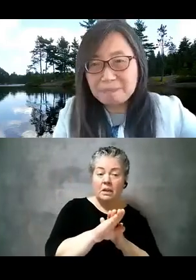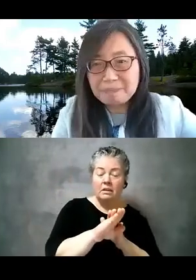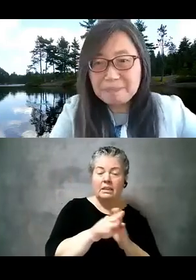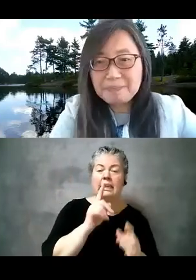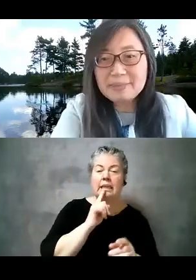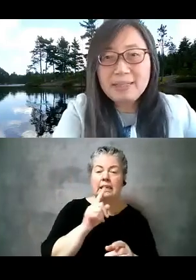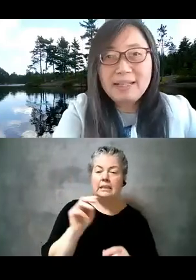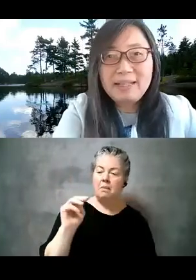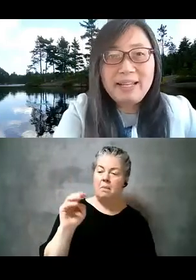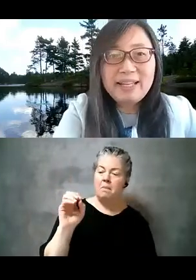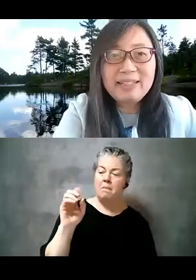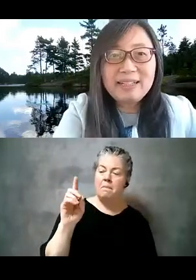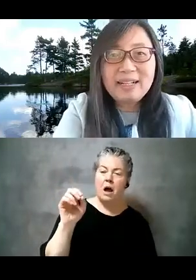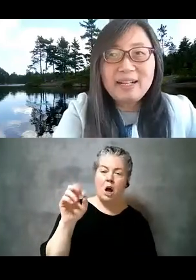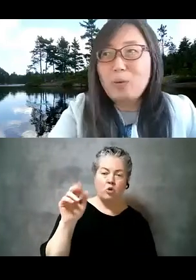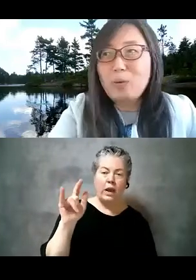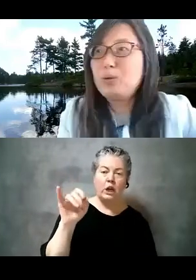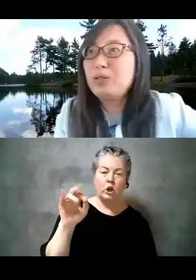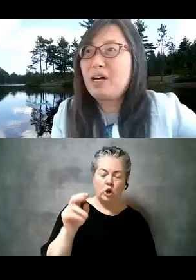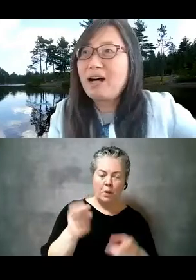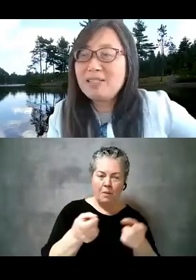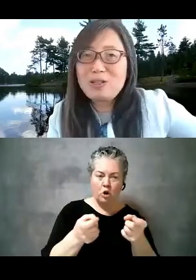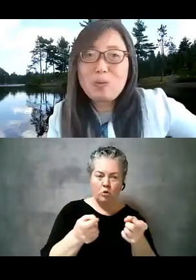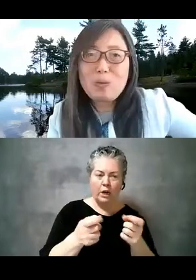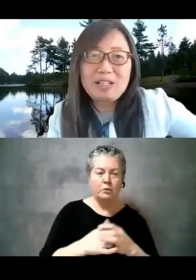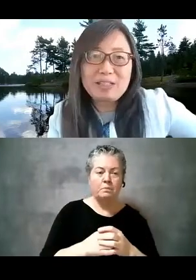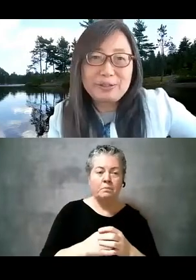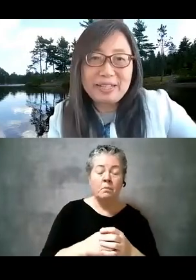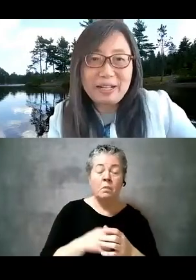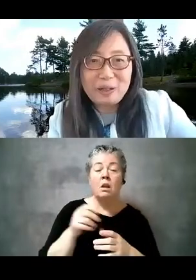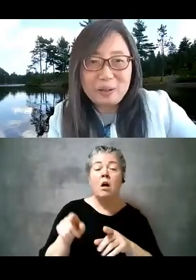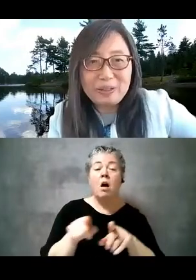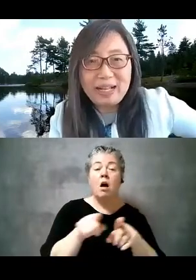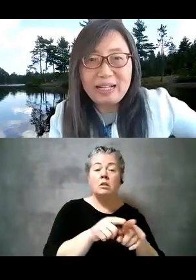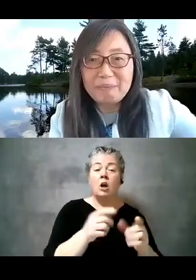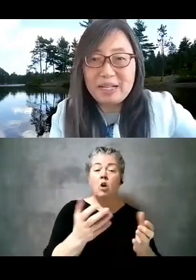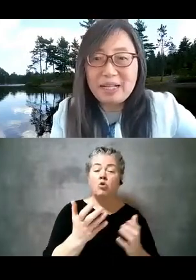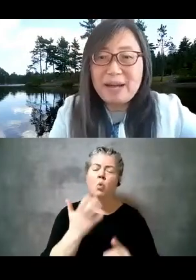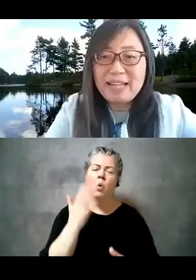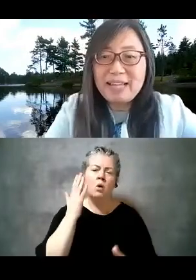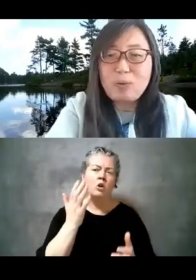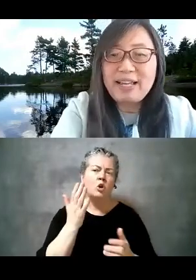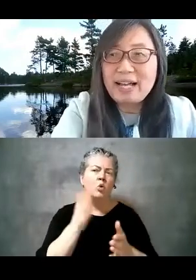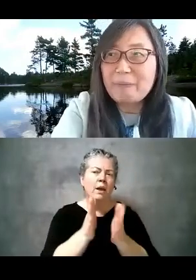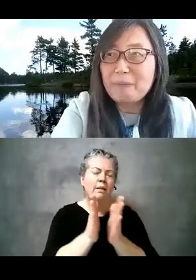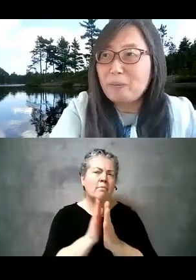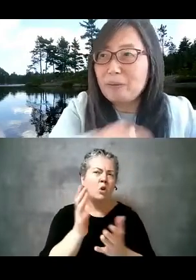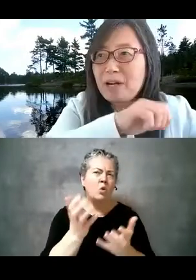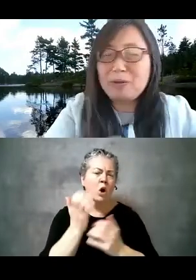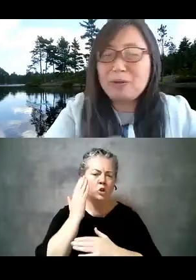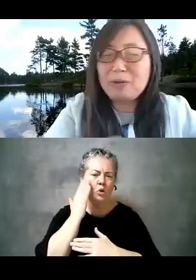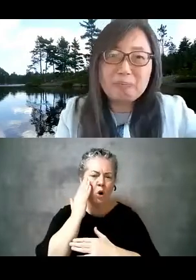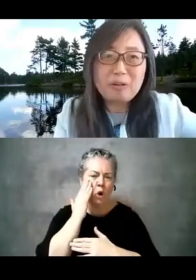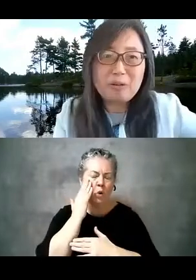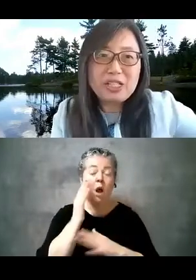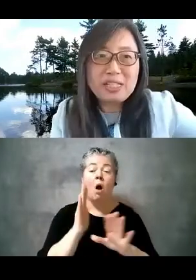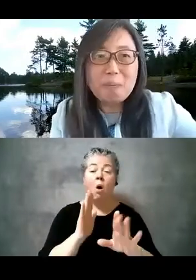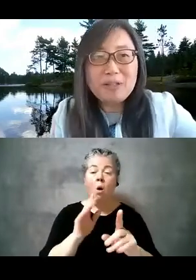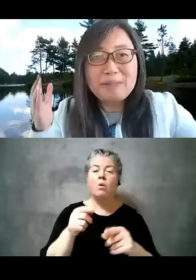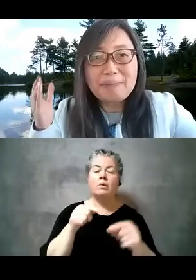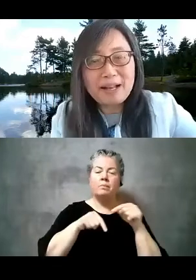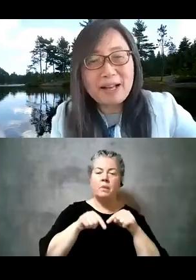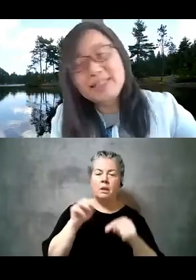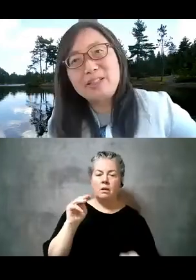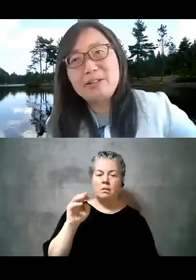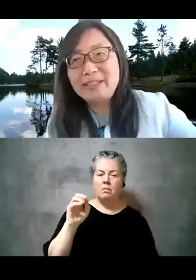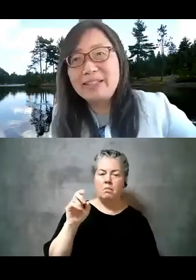moderator. And you would also want to know, by the way, moderation is